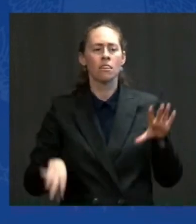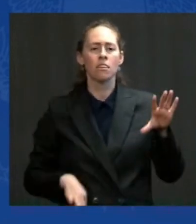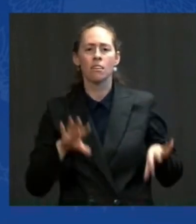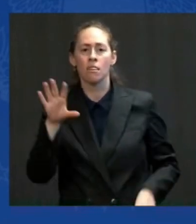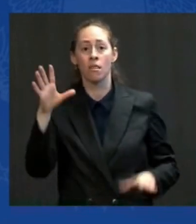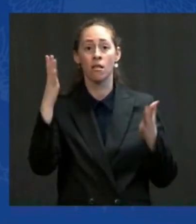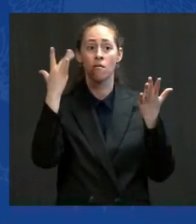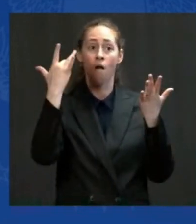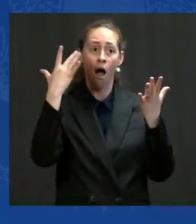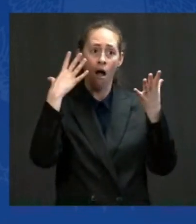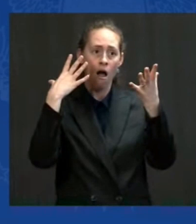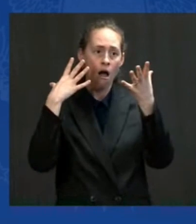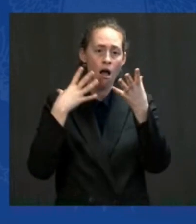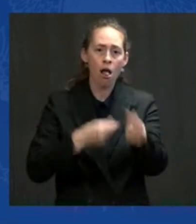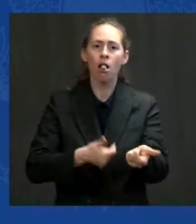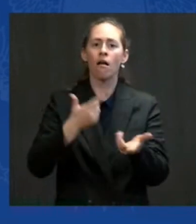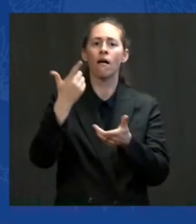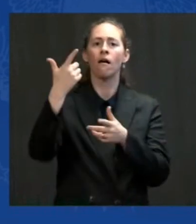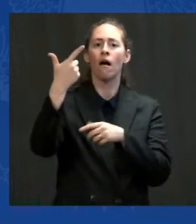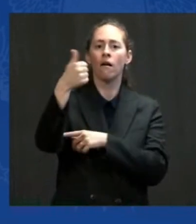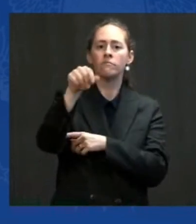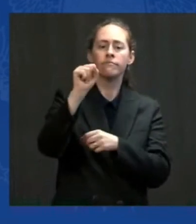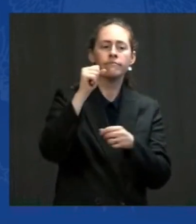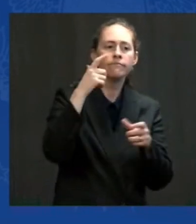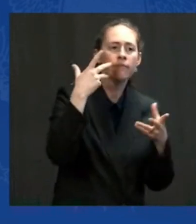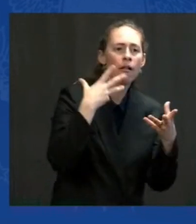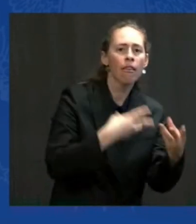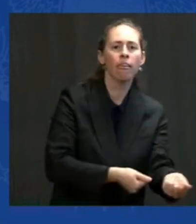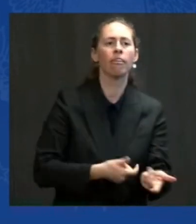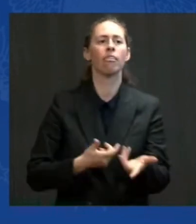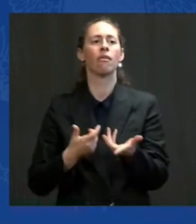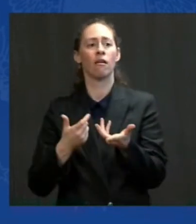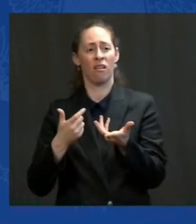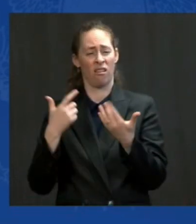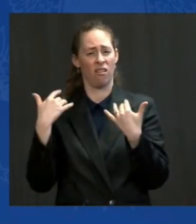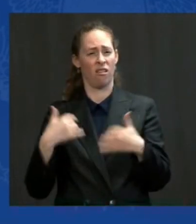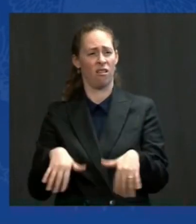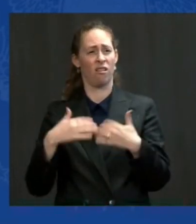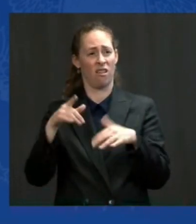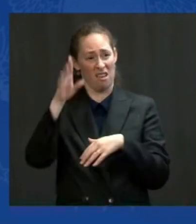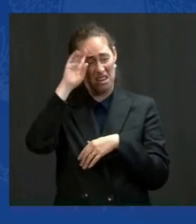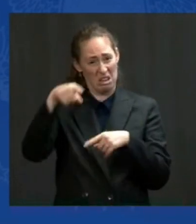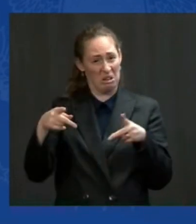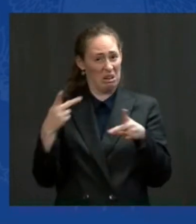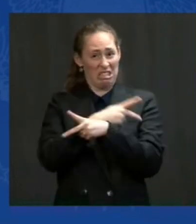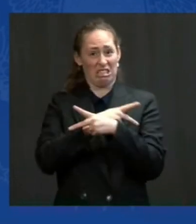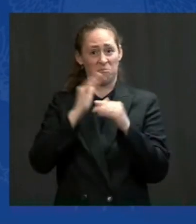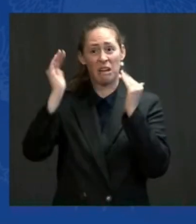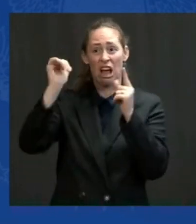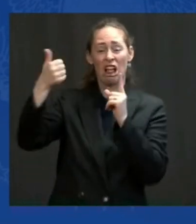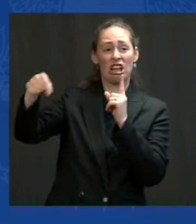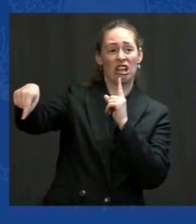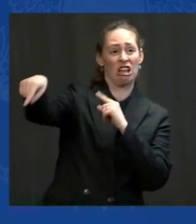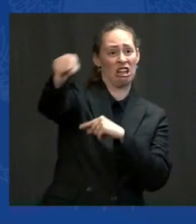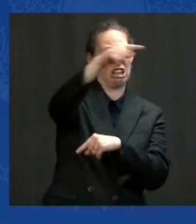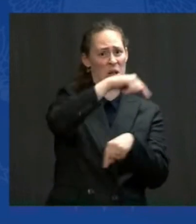bridges. And by the way, you're better than a lot of states. Not to mention the challenge of getting to work or getting to a daycare center on time